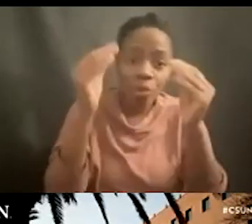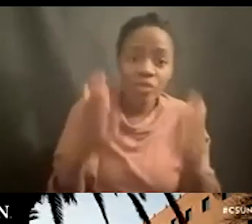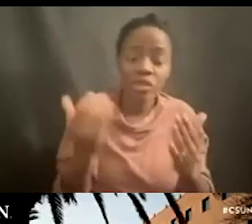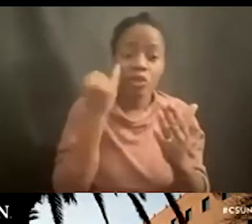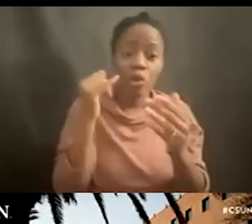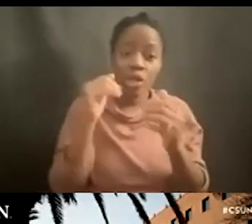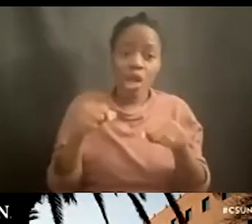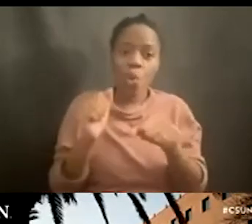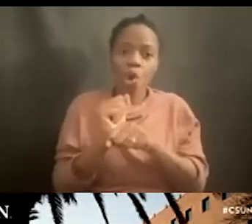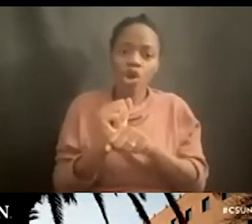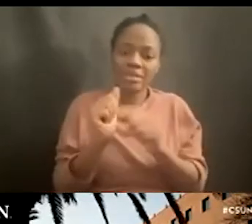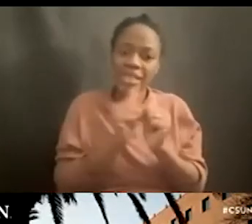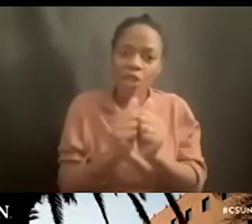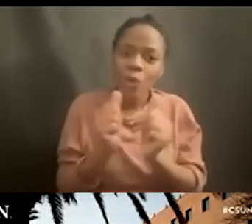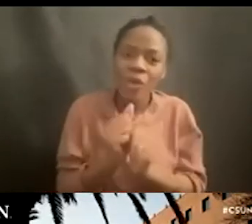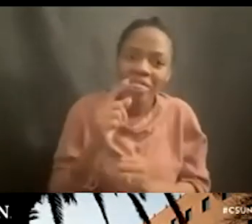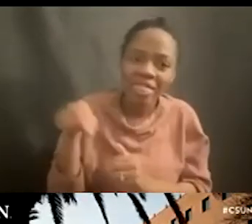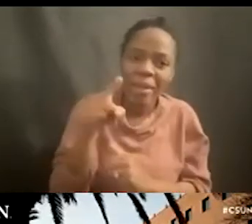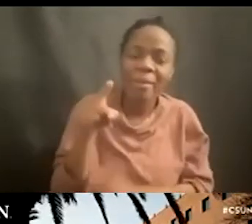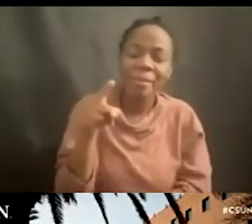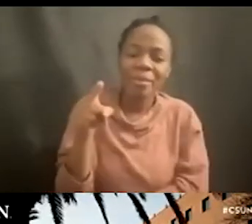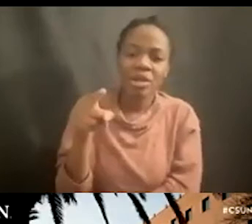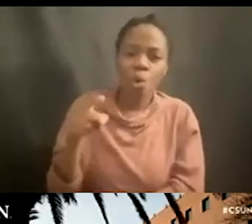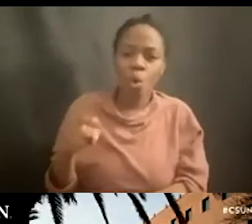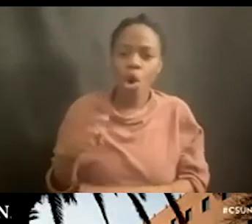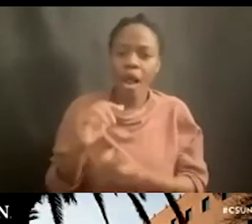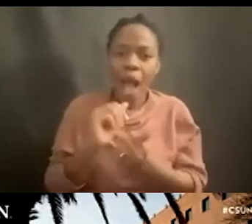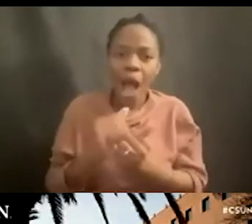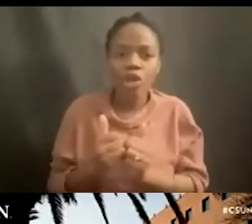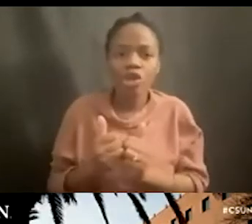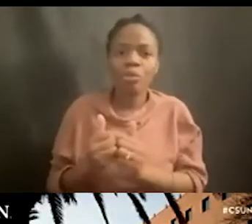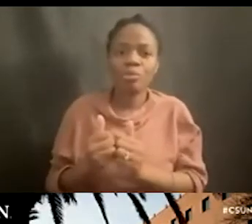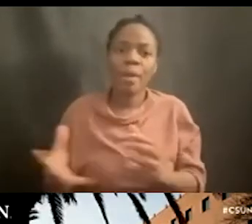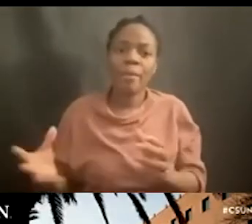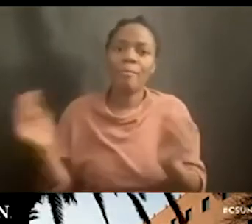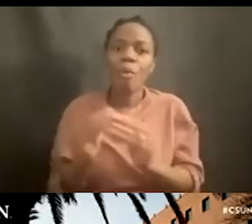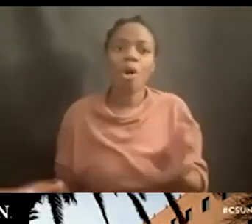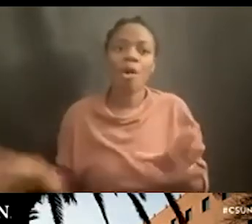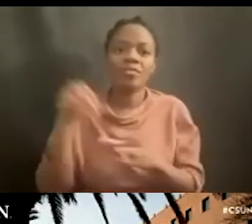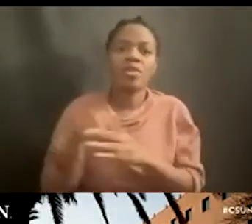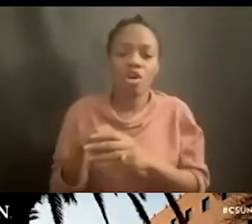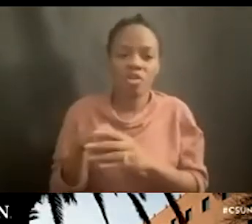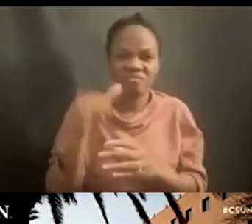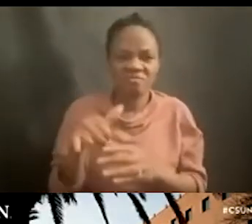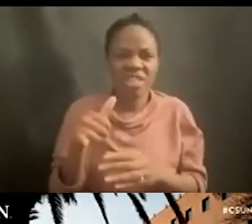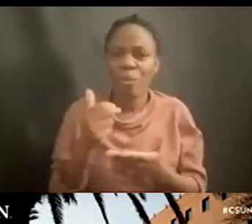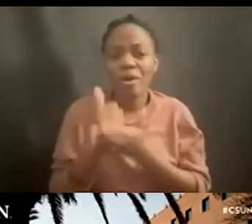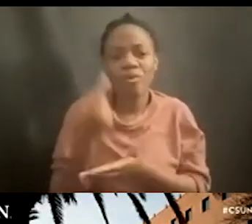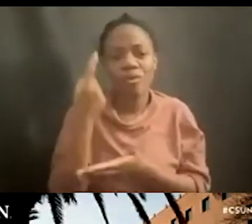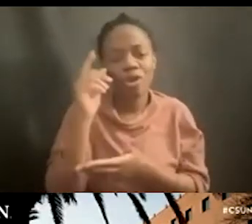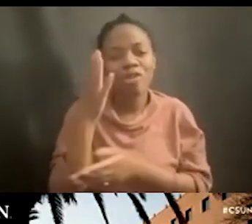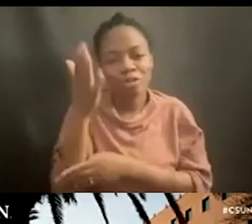them on something, or if there's anything else that you can do to be more involved. So it's going to be really beneficial in the future. Yeah.